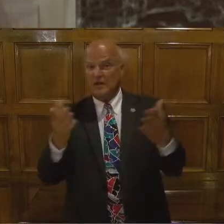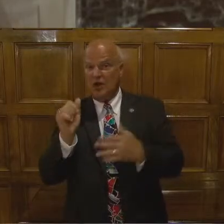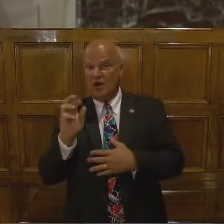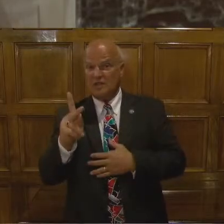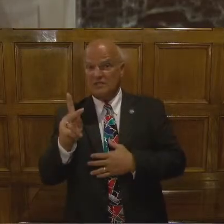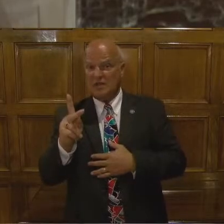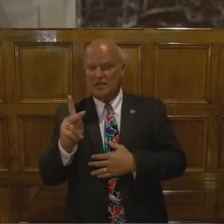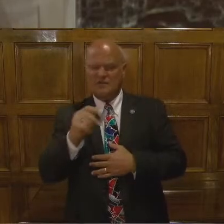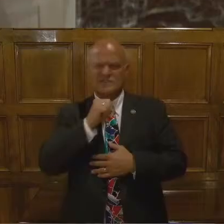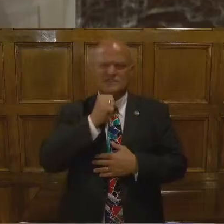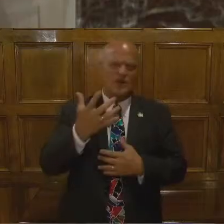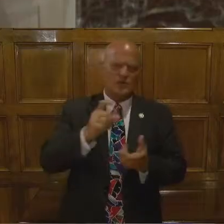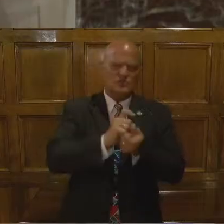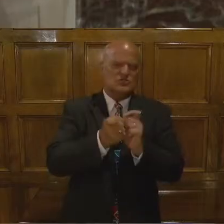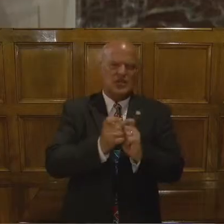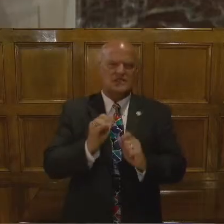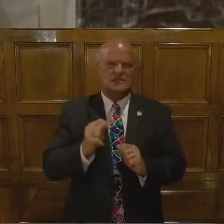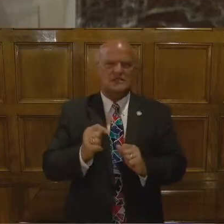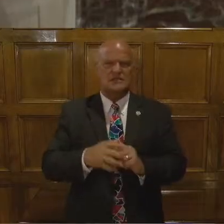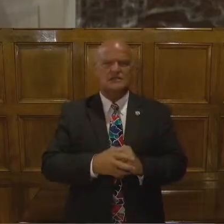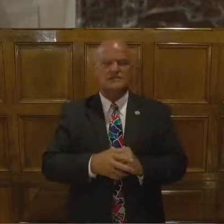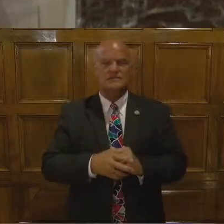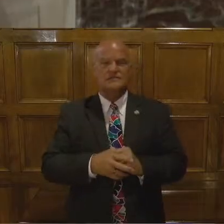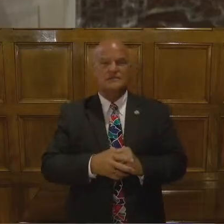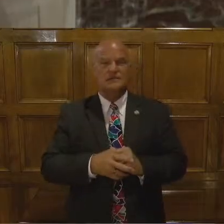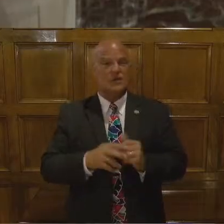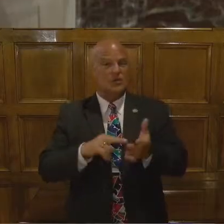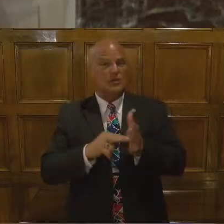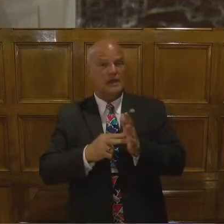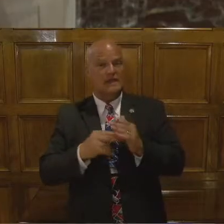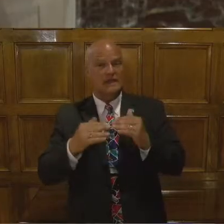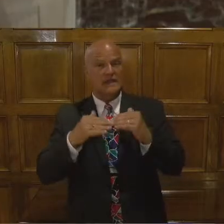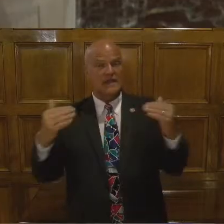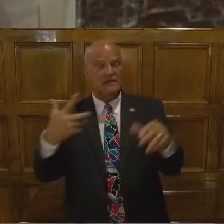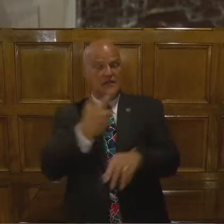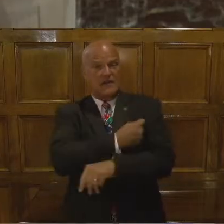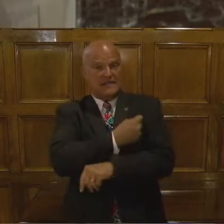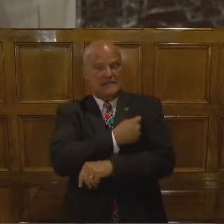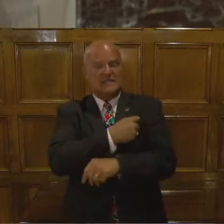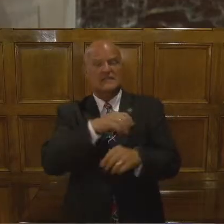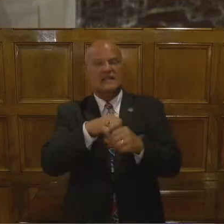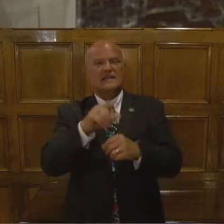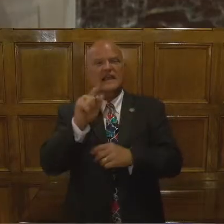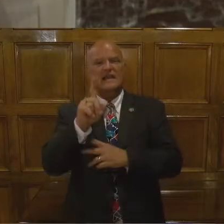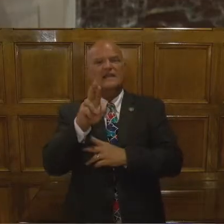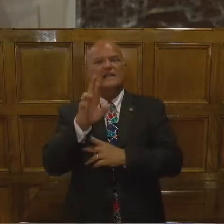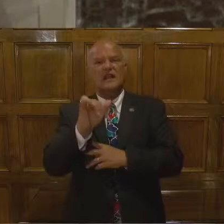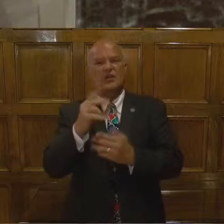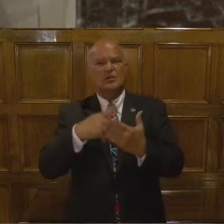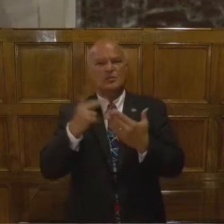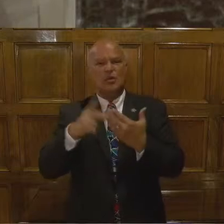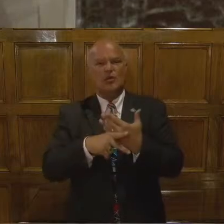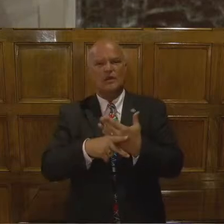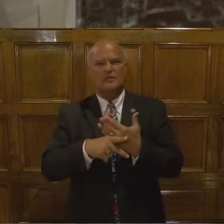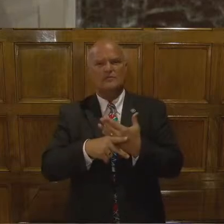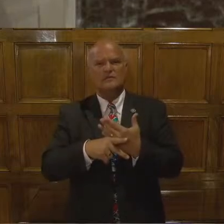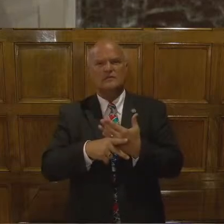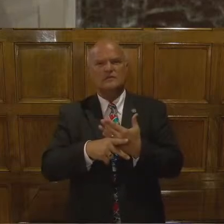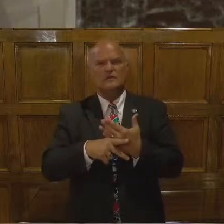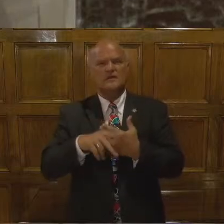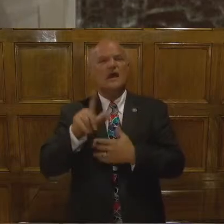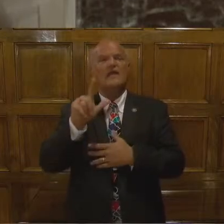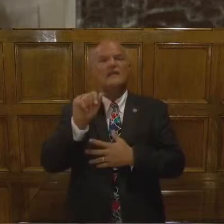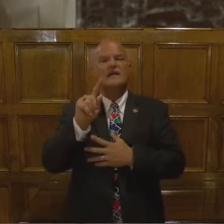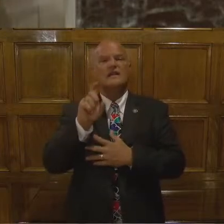Arkansas? And if it's not, what would you do to change it? You're talking about the level of vaccination? In that lottery program as well. I'm sorry, the last part?